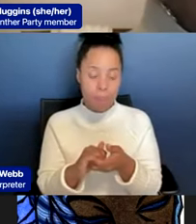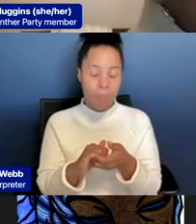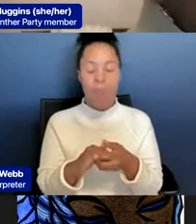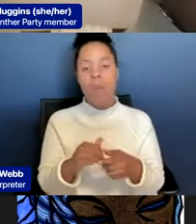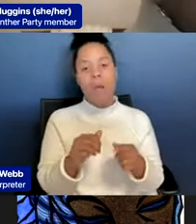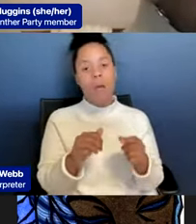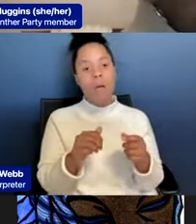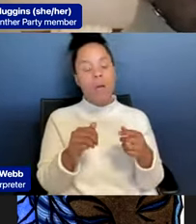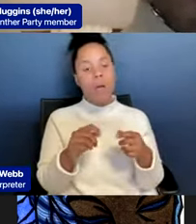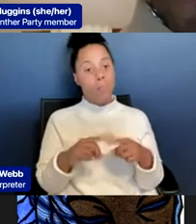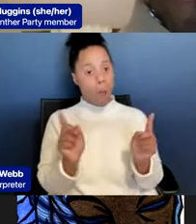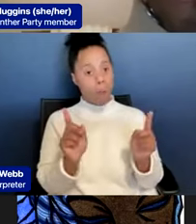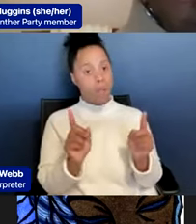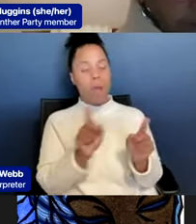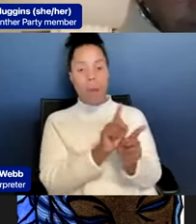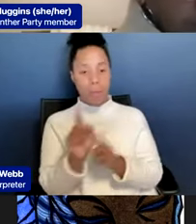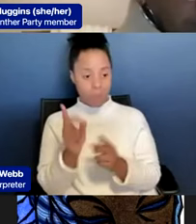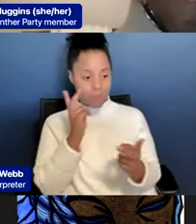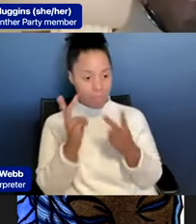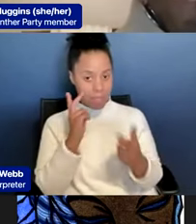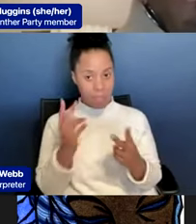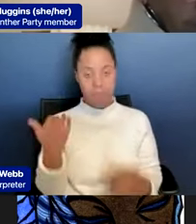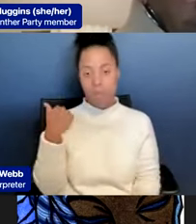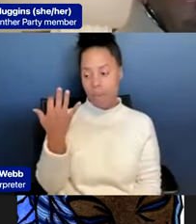in the moment of 1971,